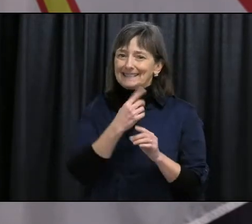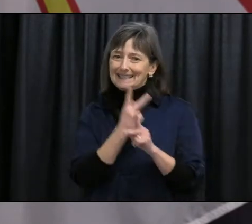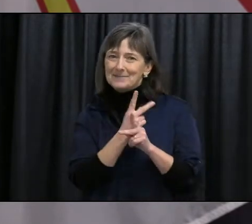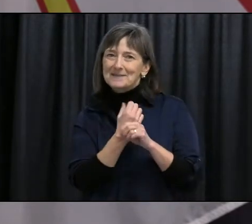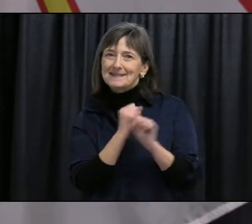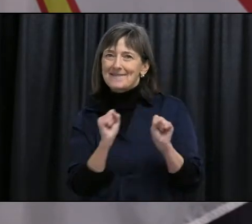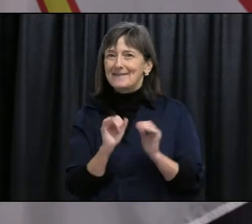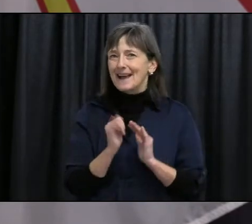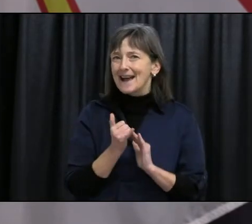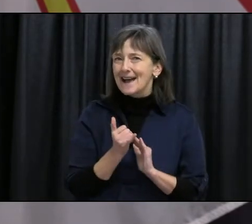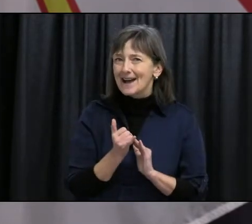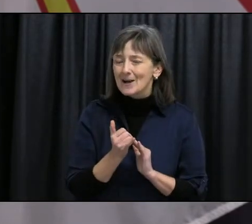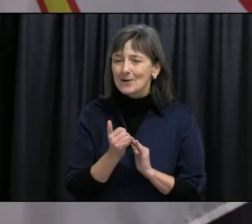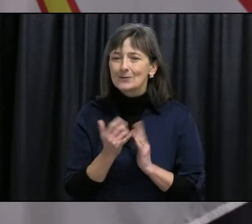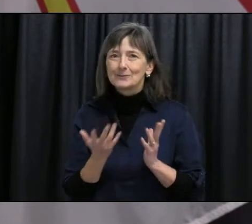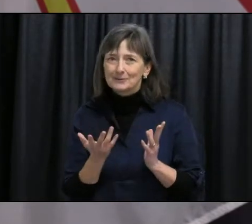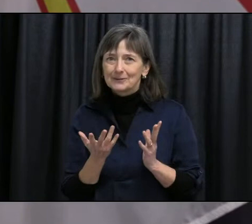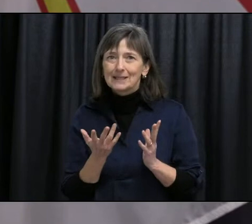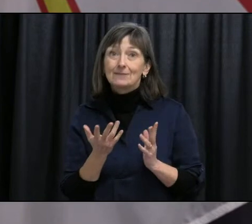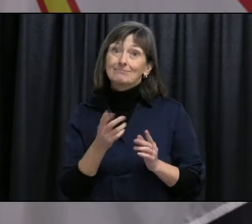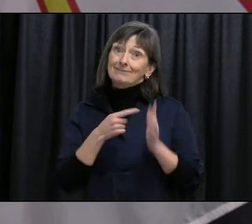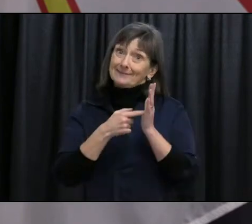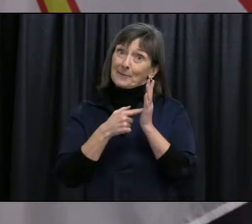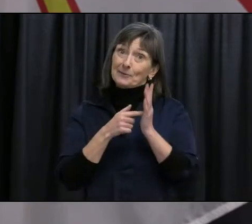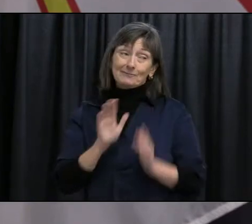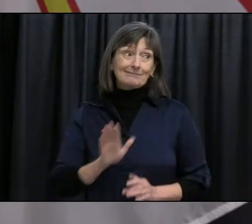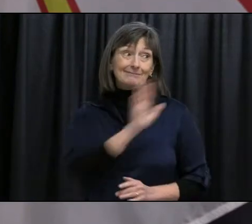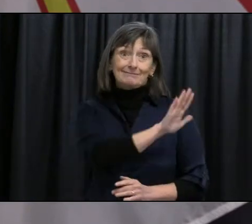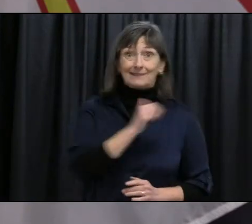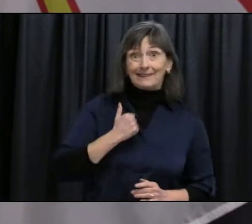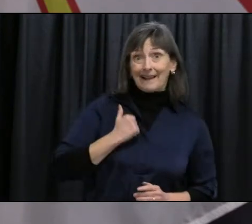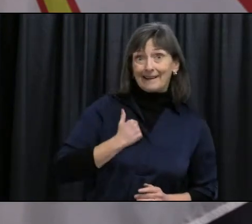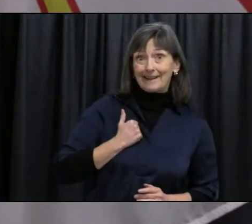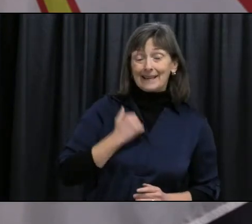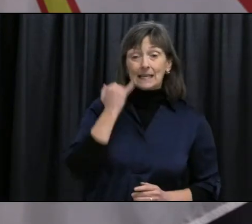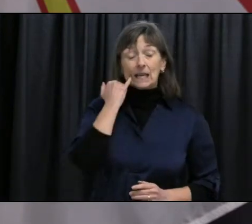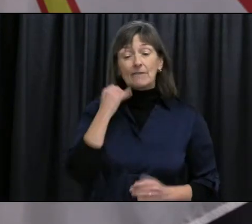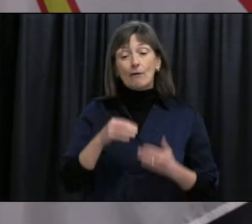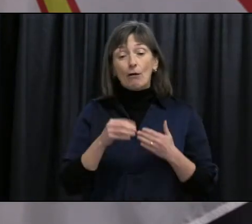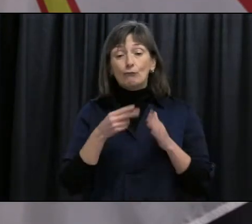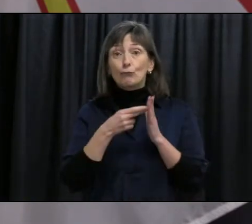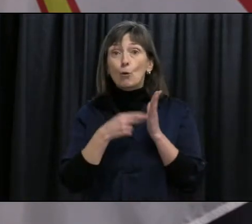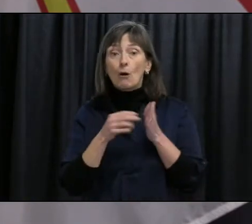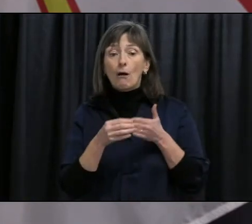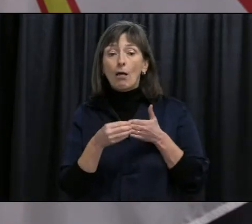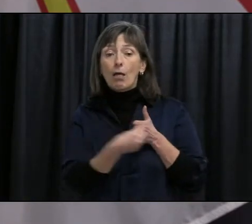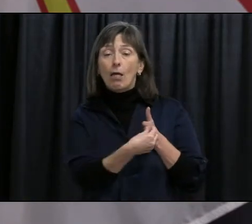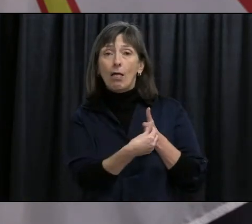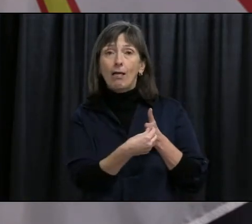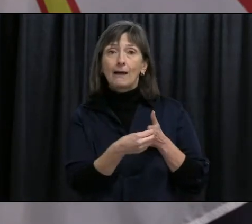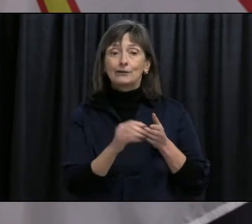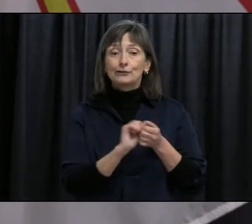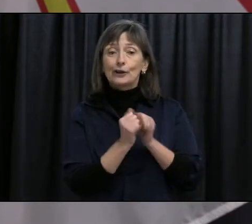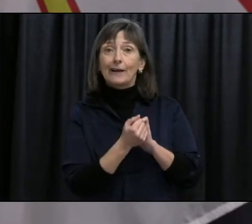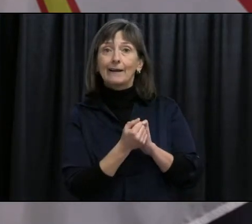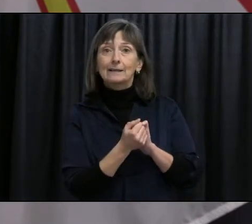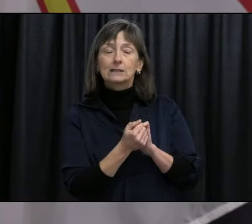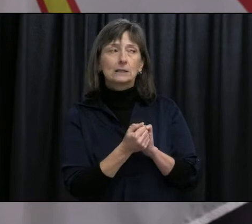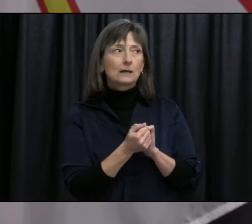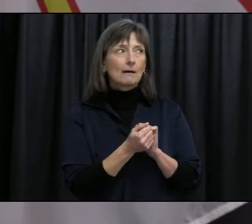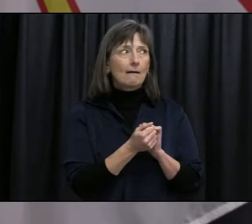addition to what's happening in the rest of the country and our risk for importation, we also have to look at public health